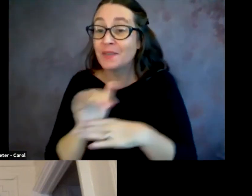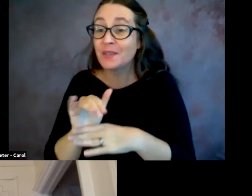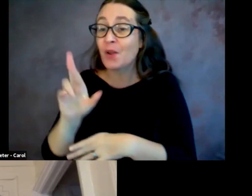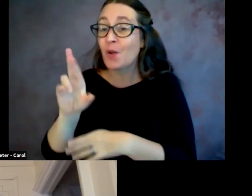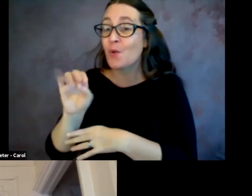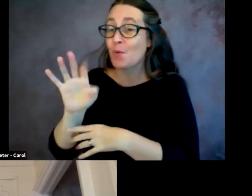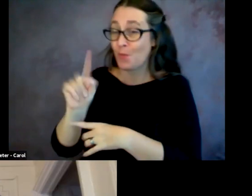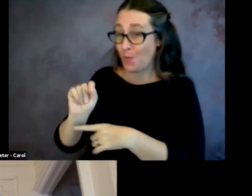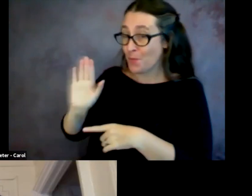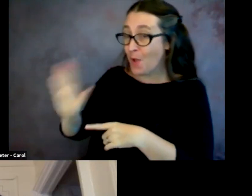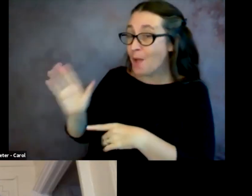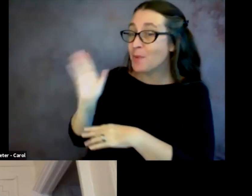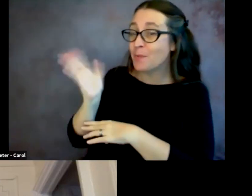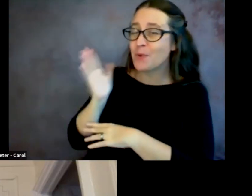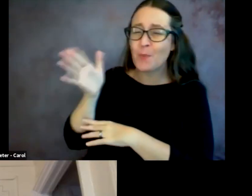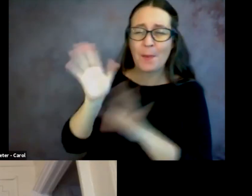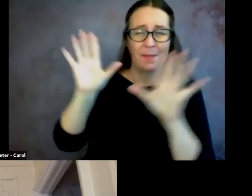awesome.